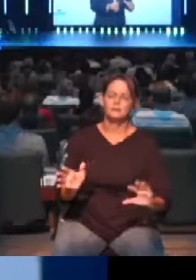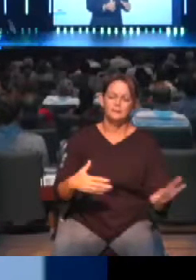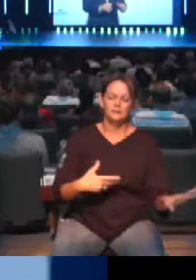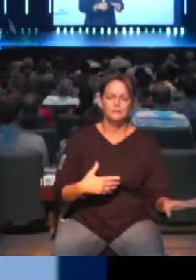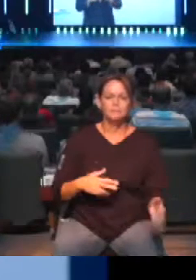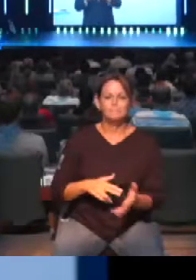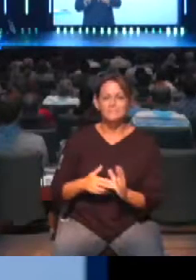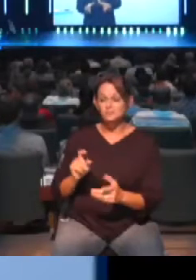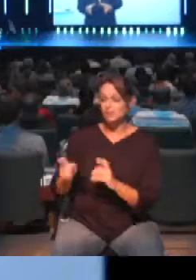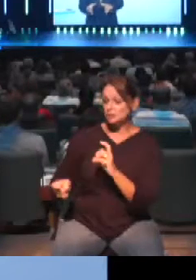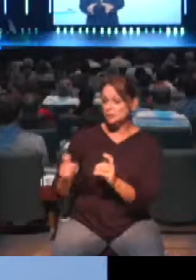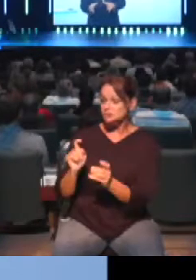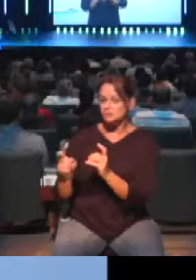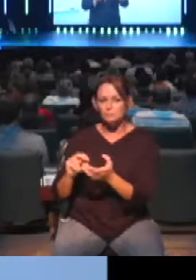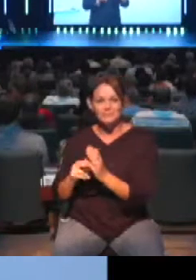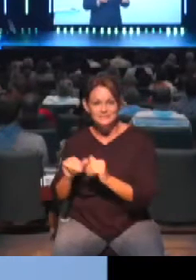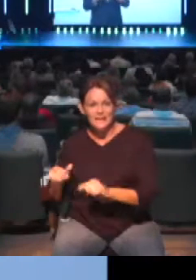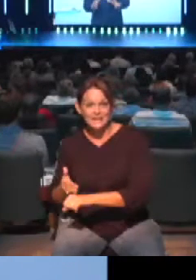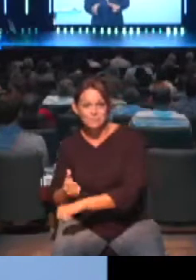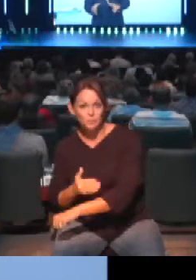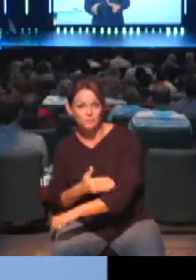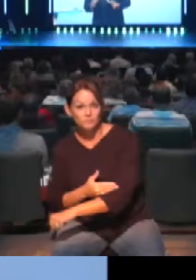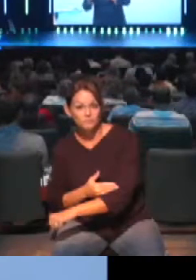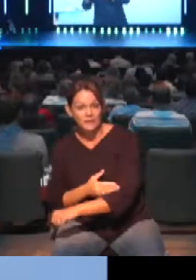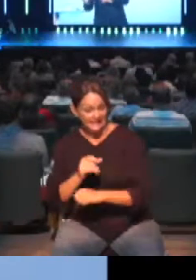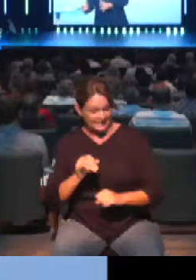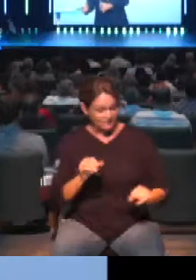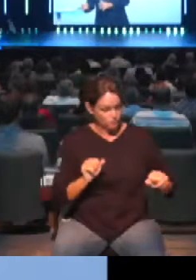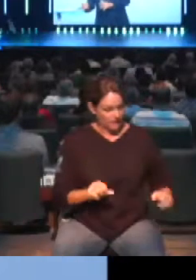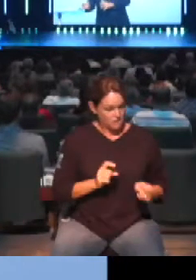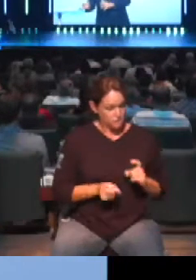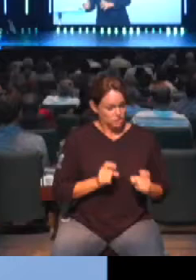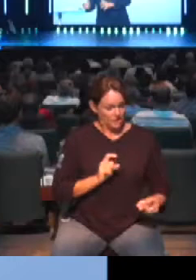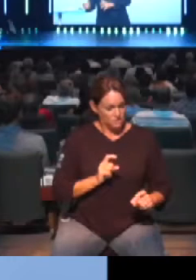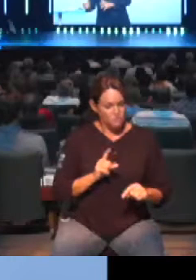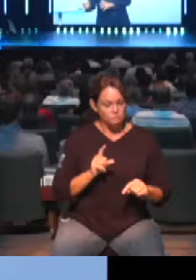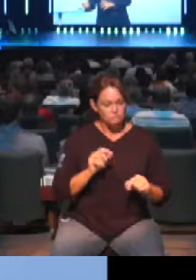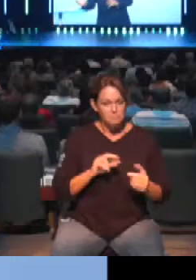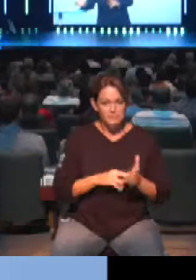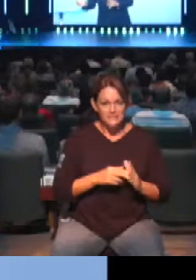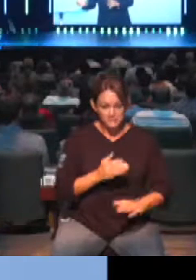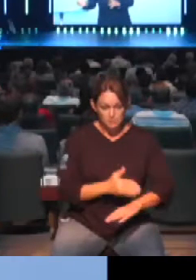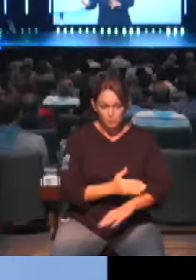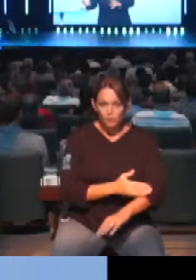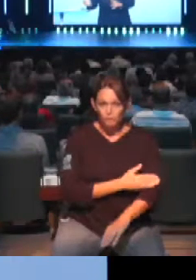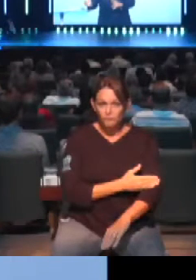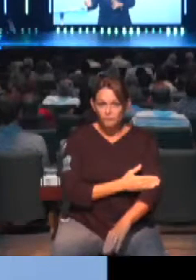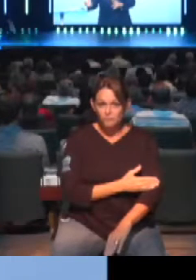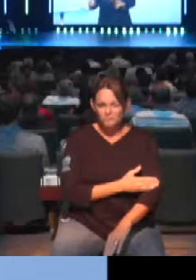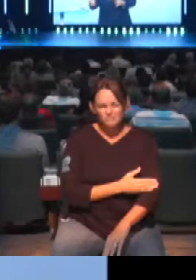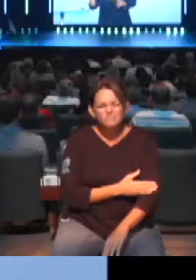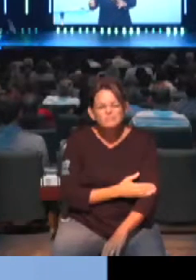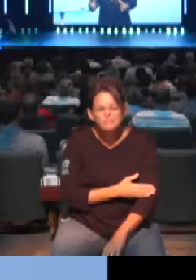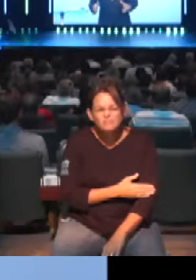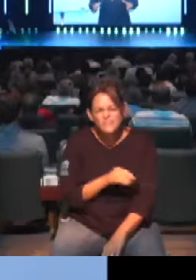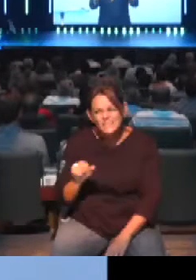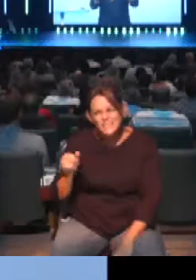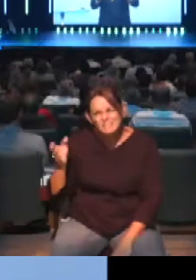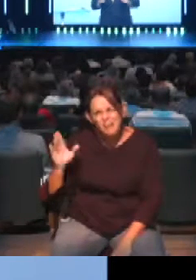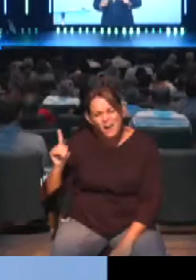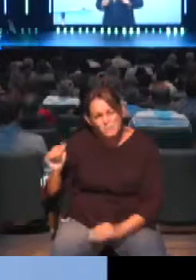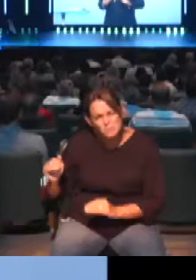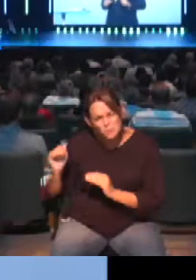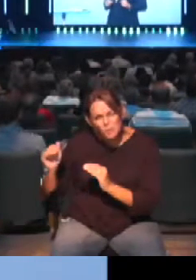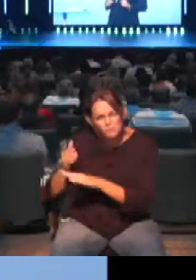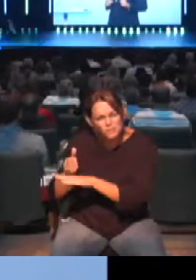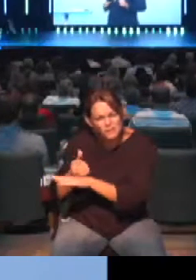could change, he could get better. And God can't get better because he's best. See what I'm saying? Okay, so let me tell you